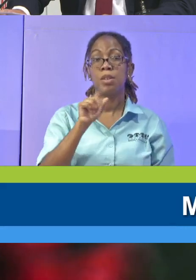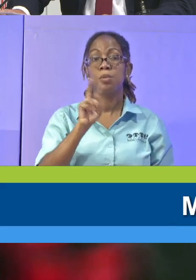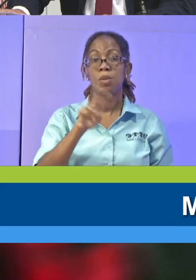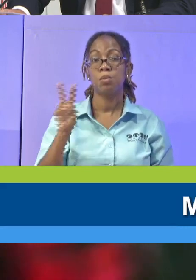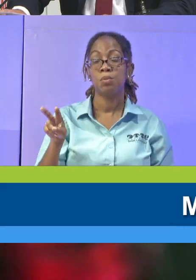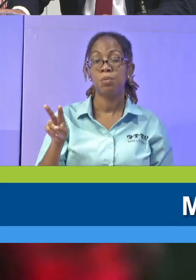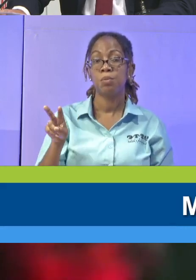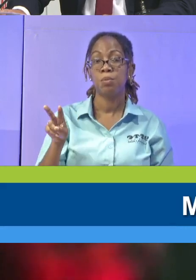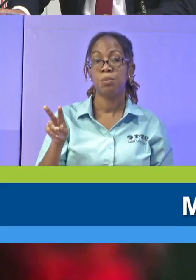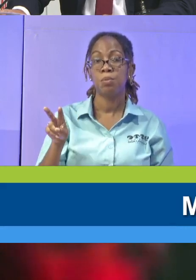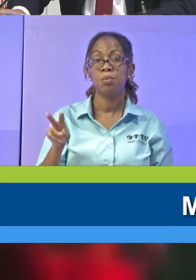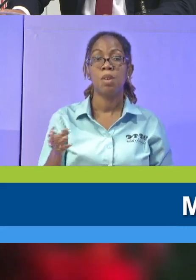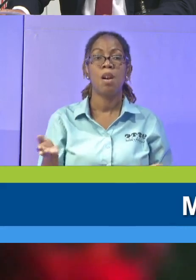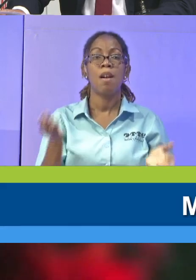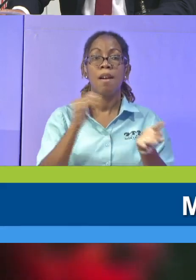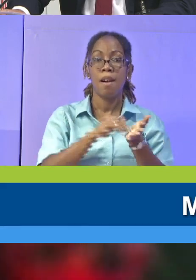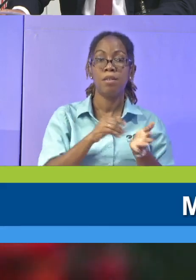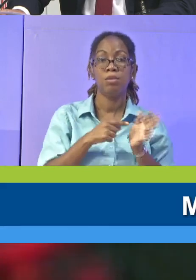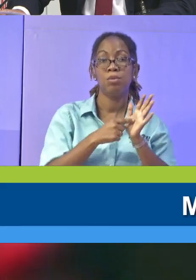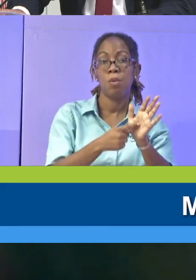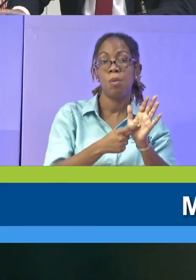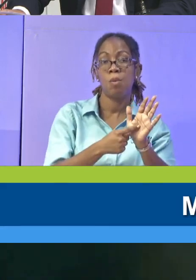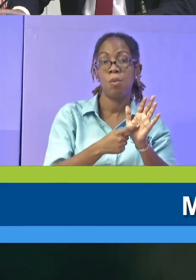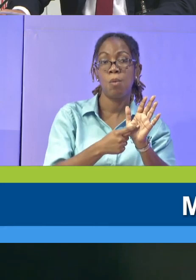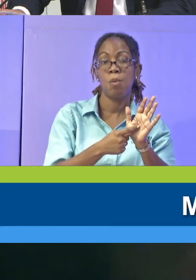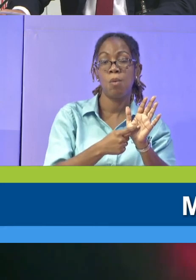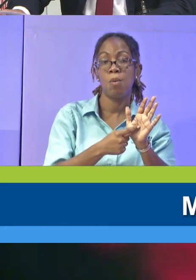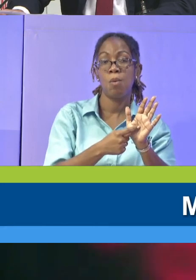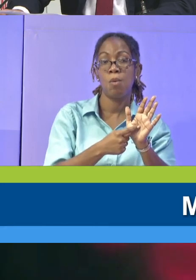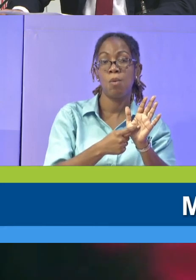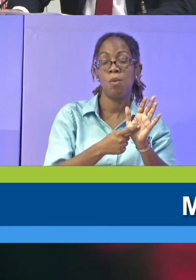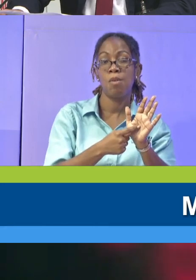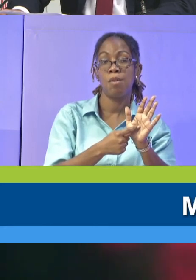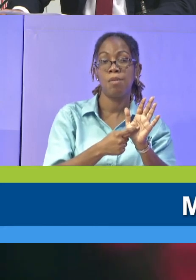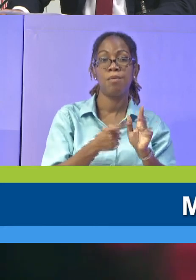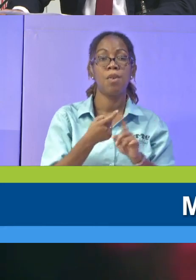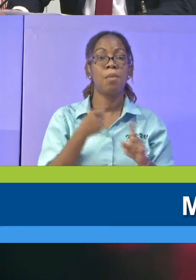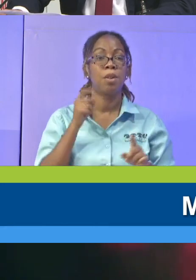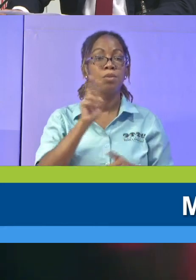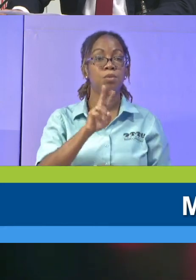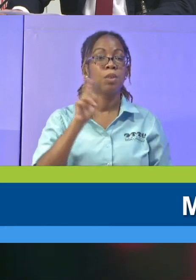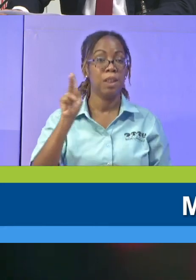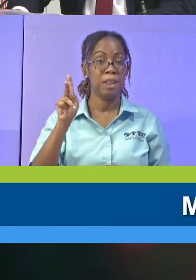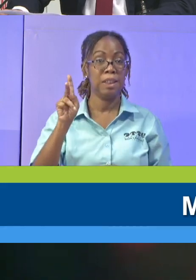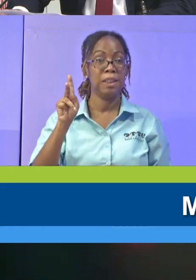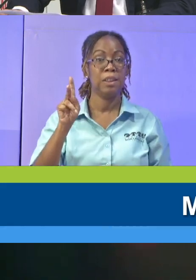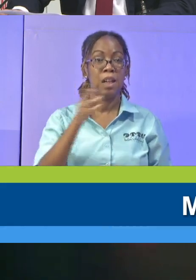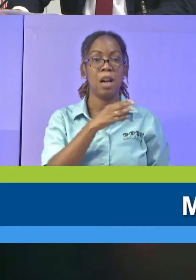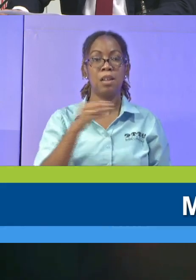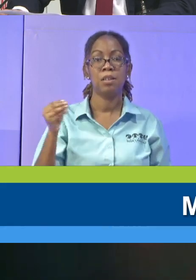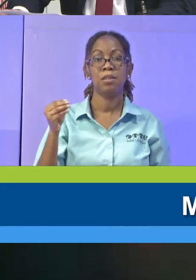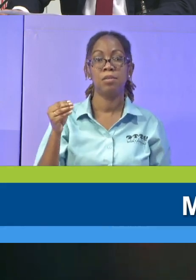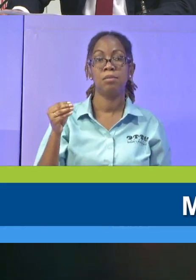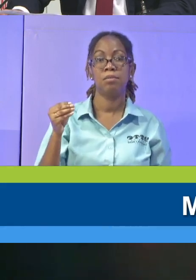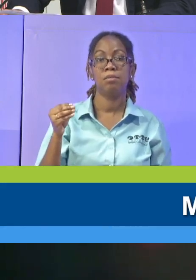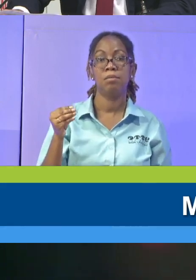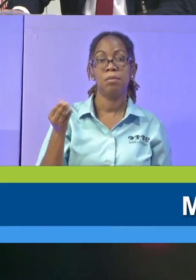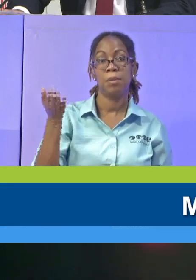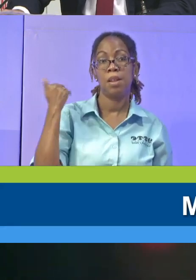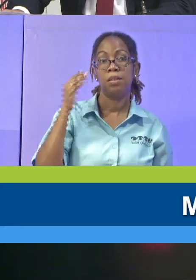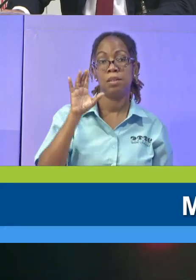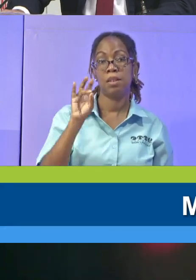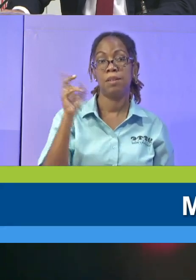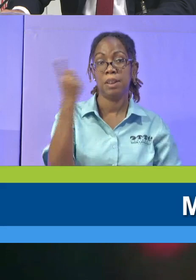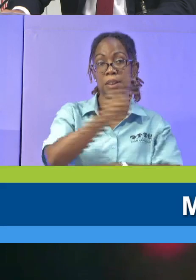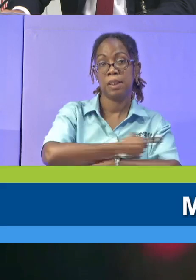this is showing a reduction. This is courtesy the UK Health Security Agency, and shows over the last 7 days there's